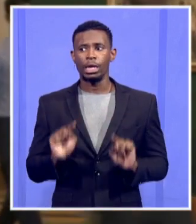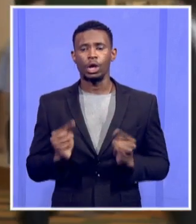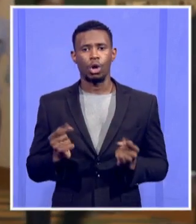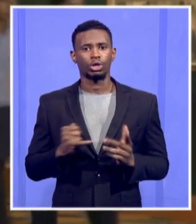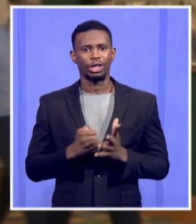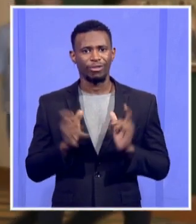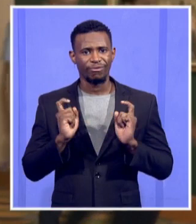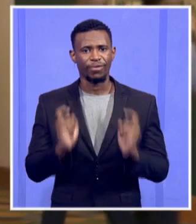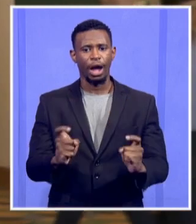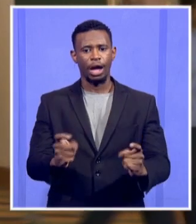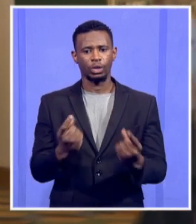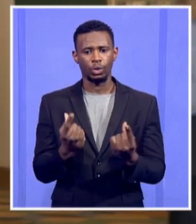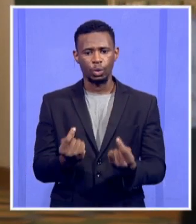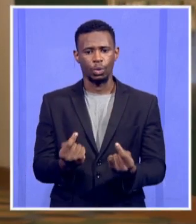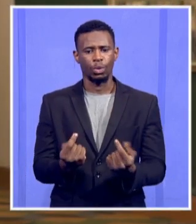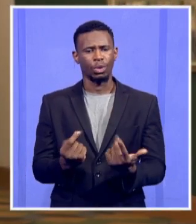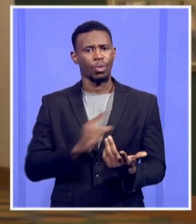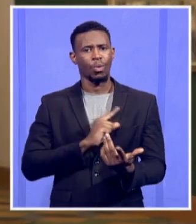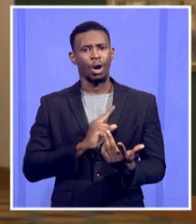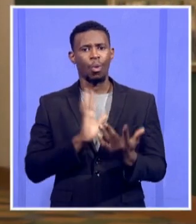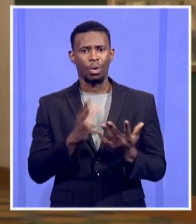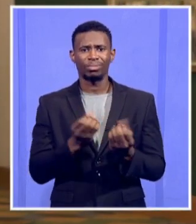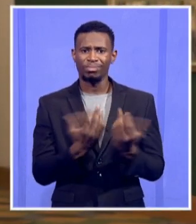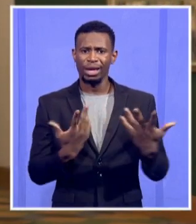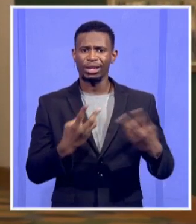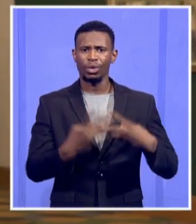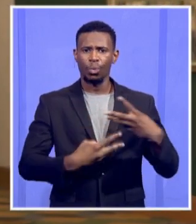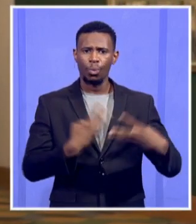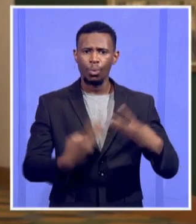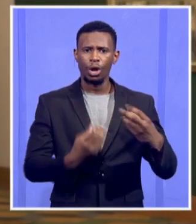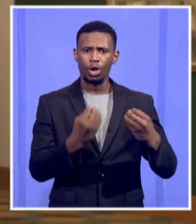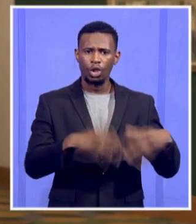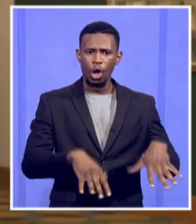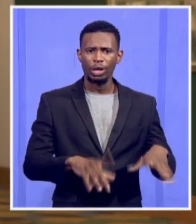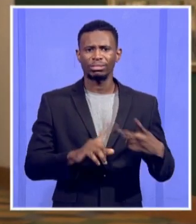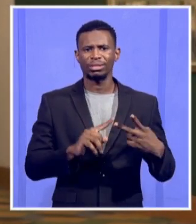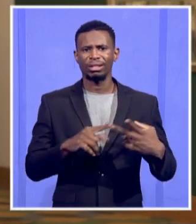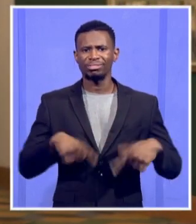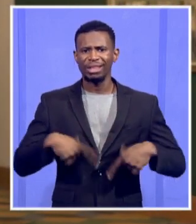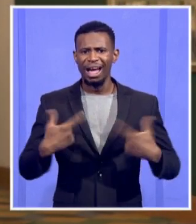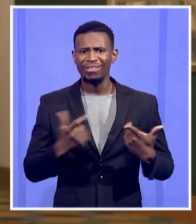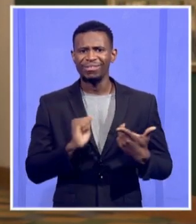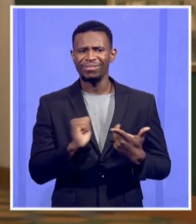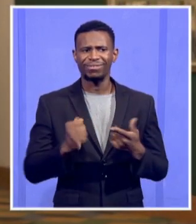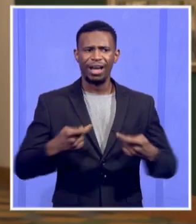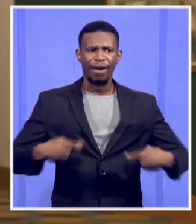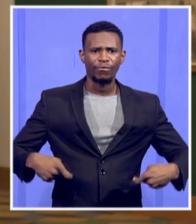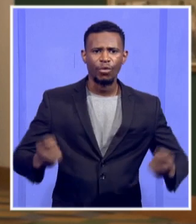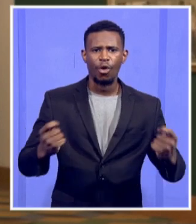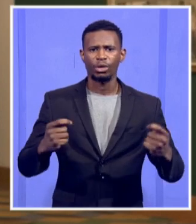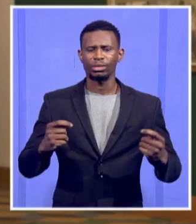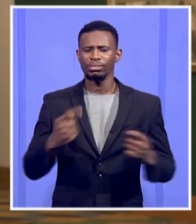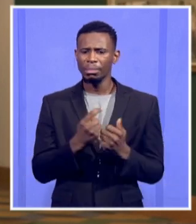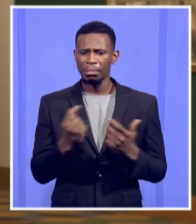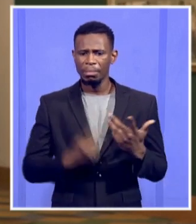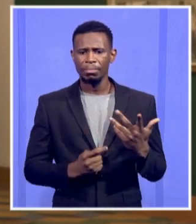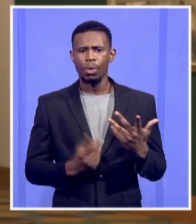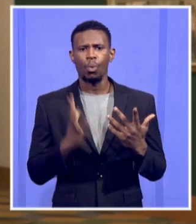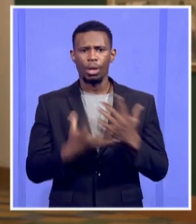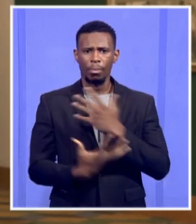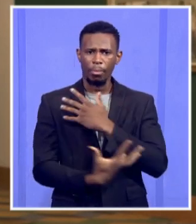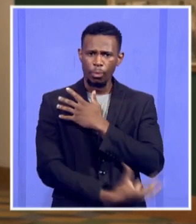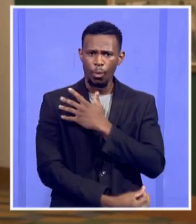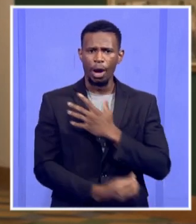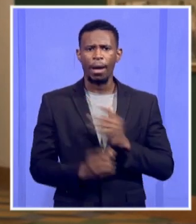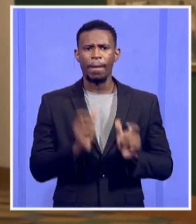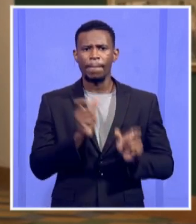you are going to lose jobs, livelihoods, and poverty and disgruntlement,